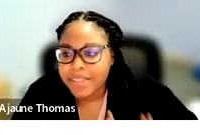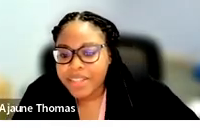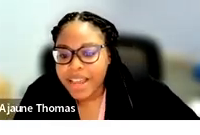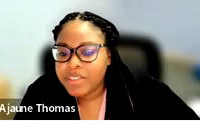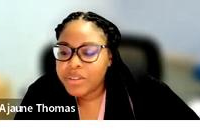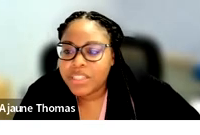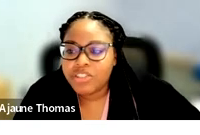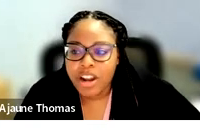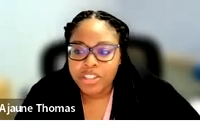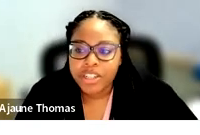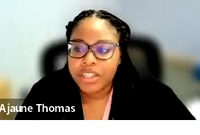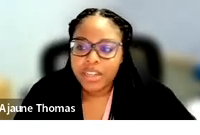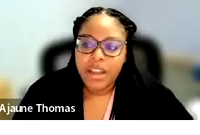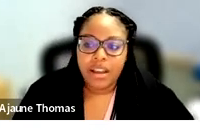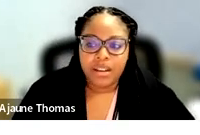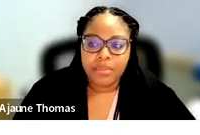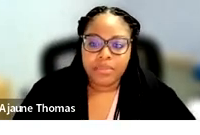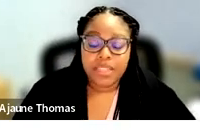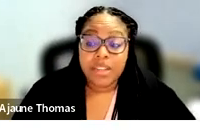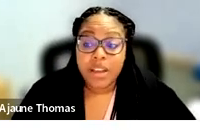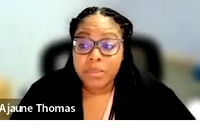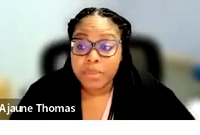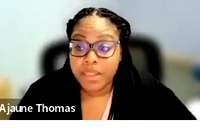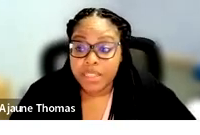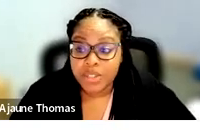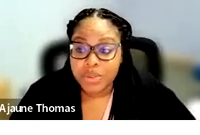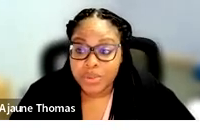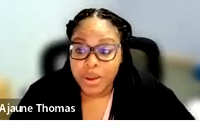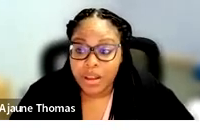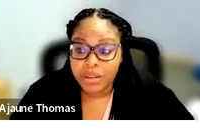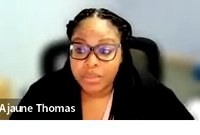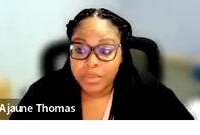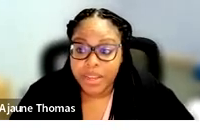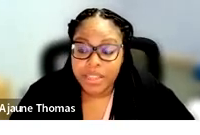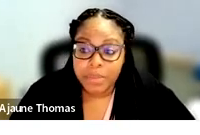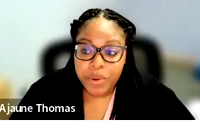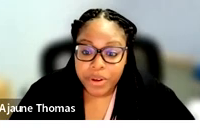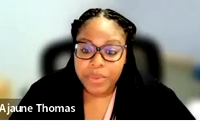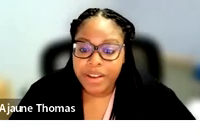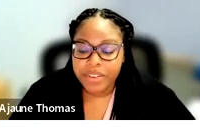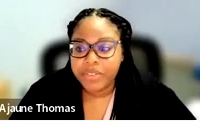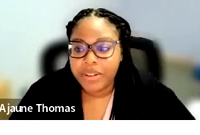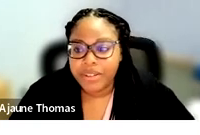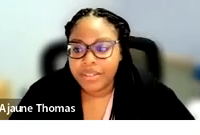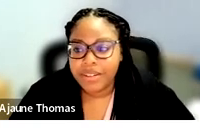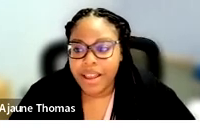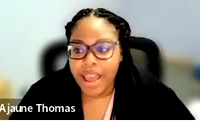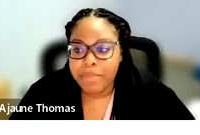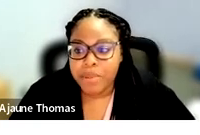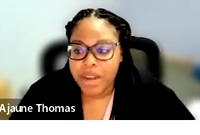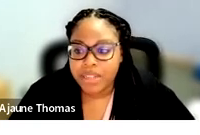like, I specifically have to use this charger, this hookup to put in the computer or whatever for